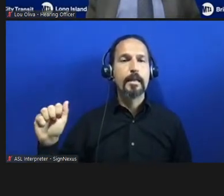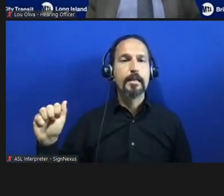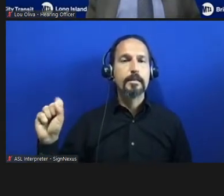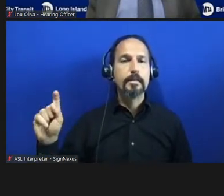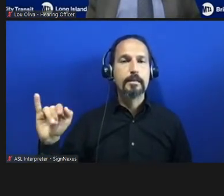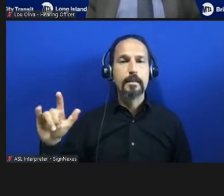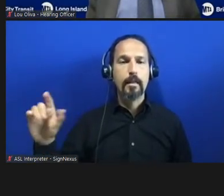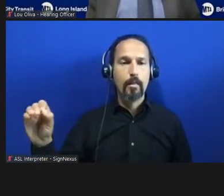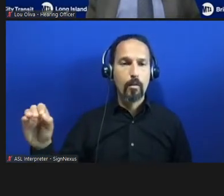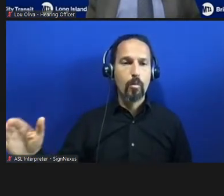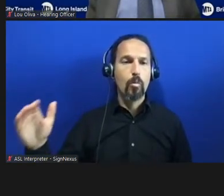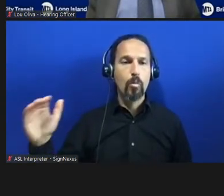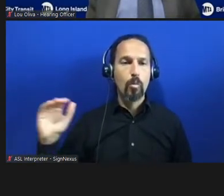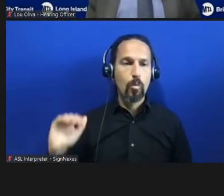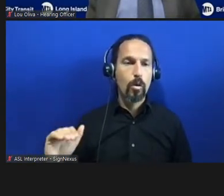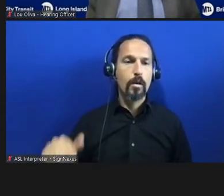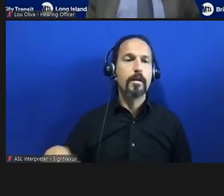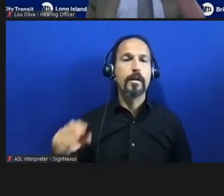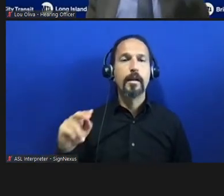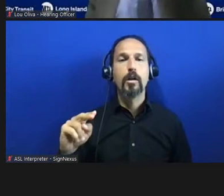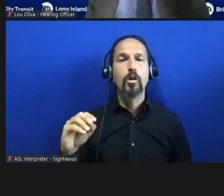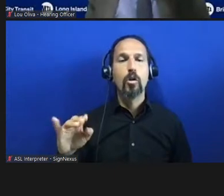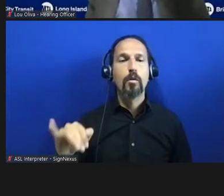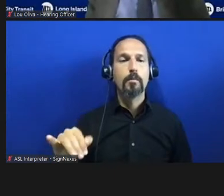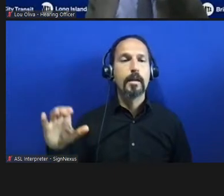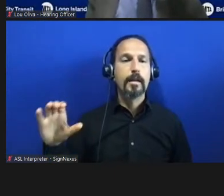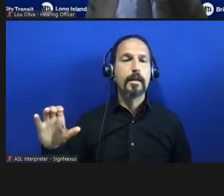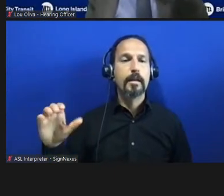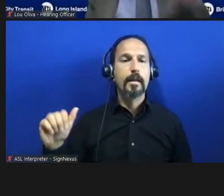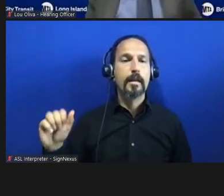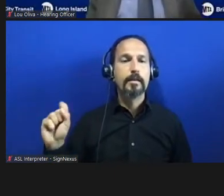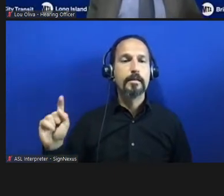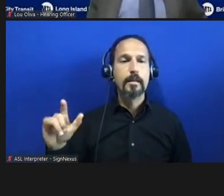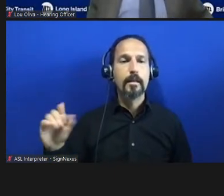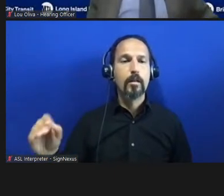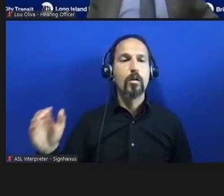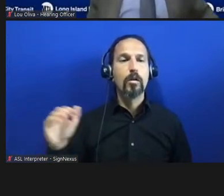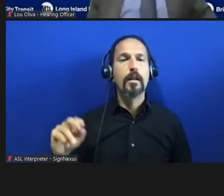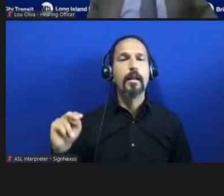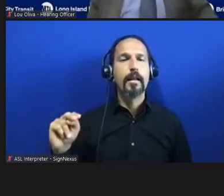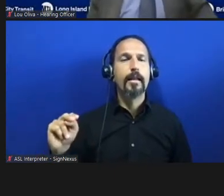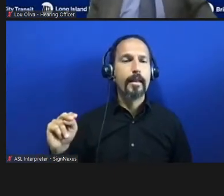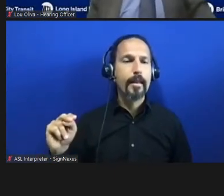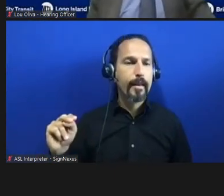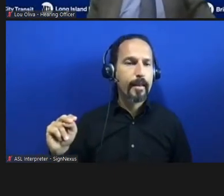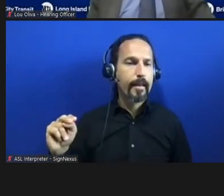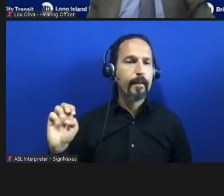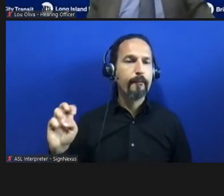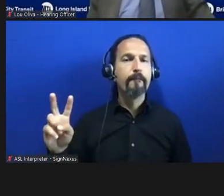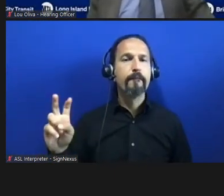our next speaker is Nomi Castillo followed by nivina Kasich